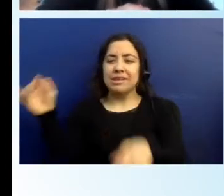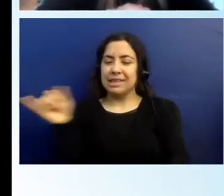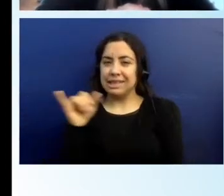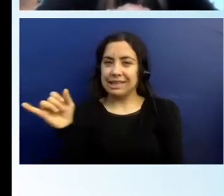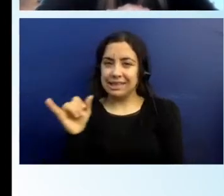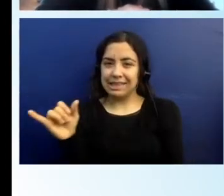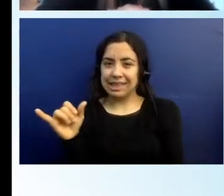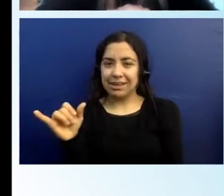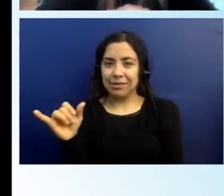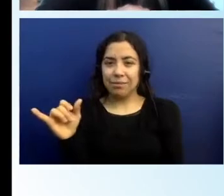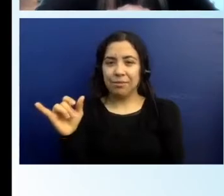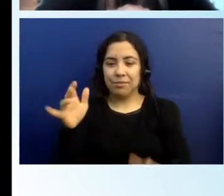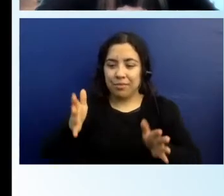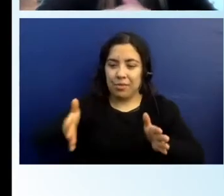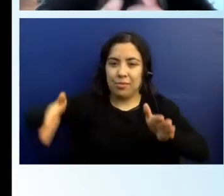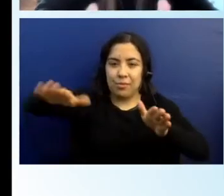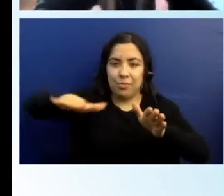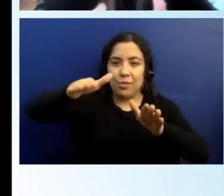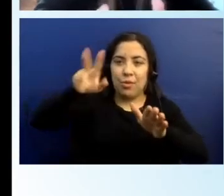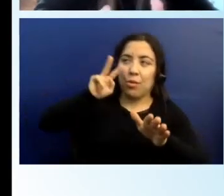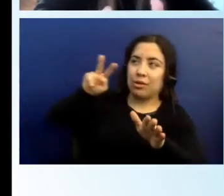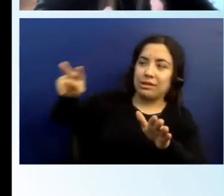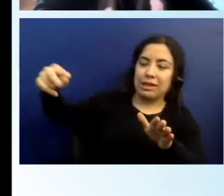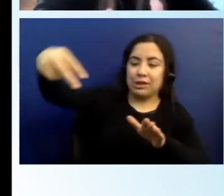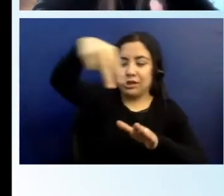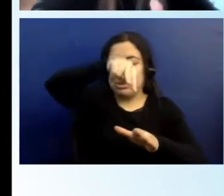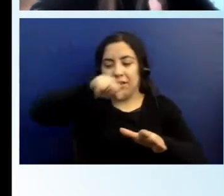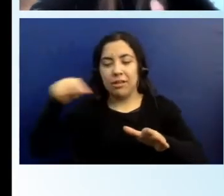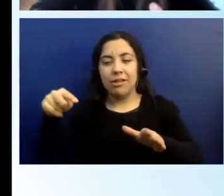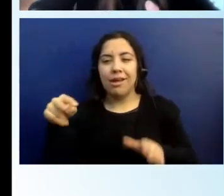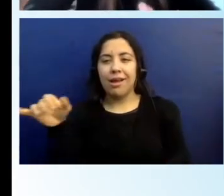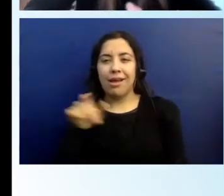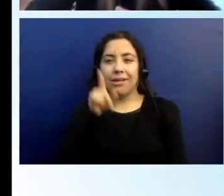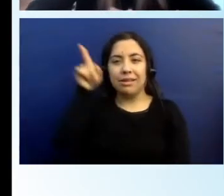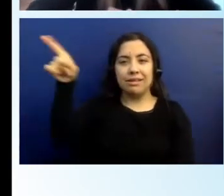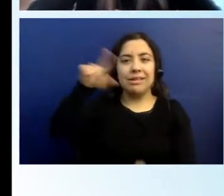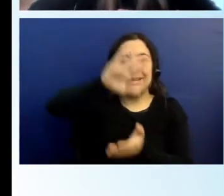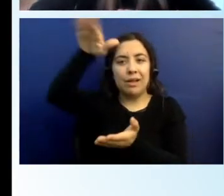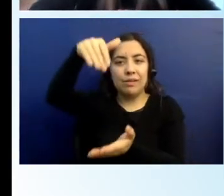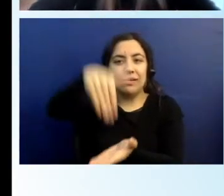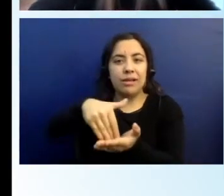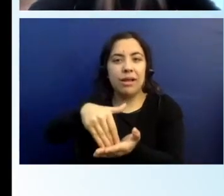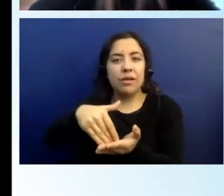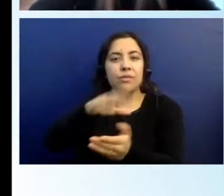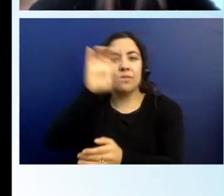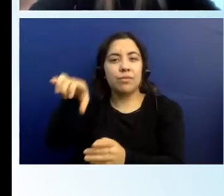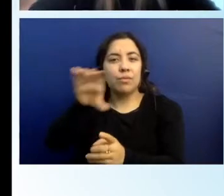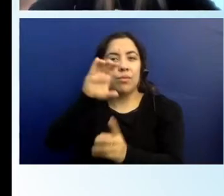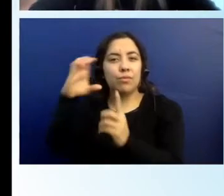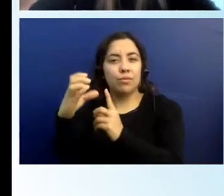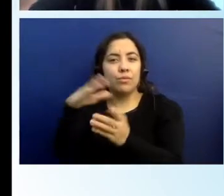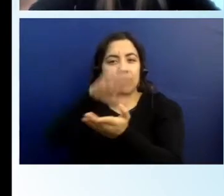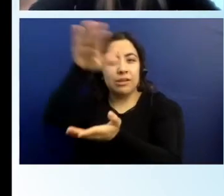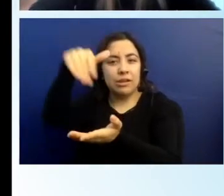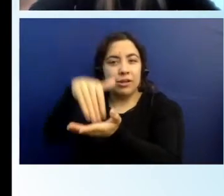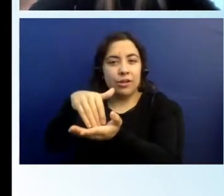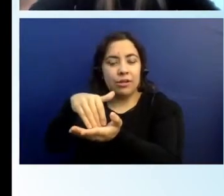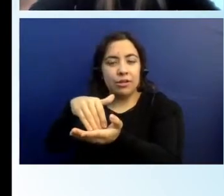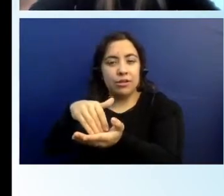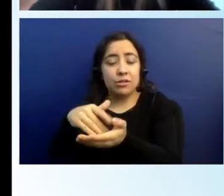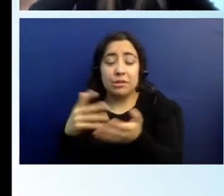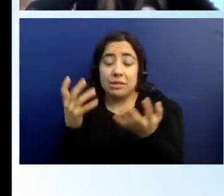Center downtown. So it's a testament to how grand and how monumental, you know, the